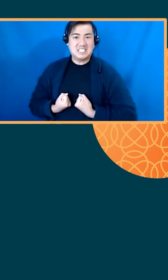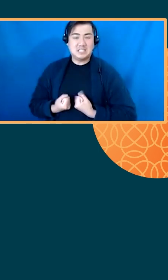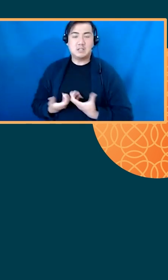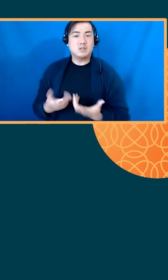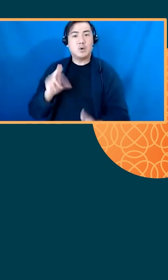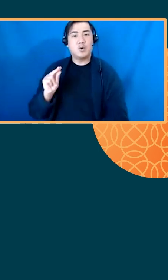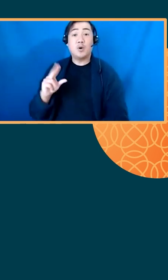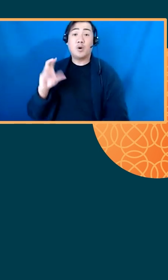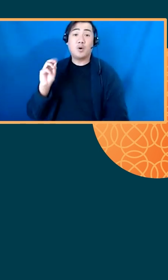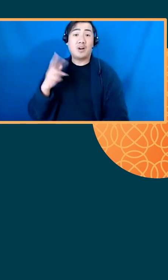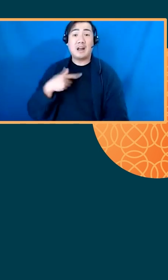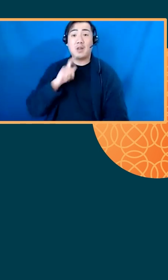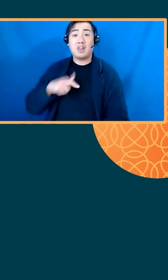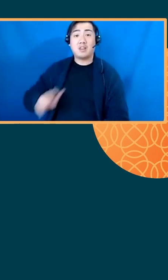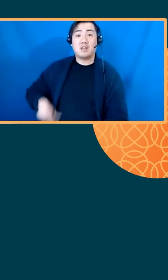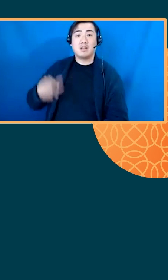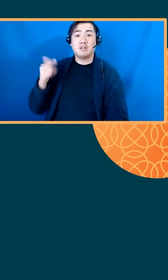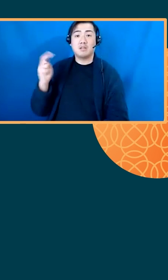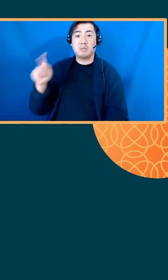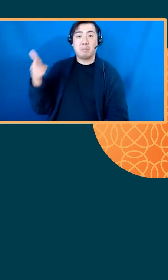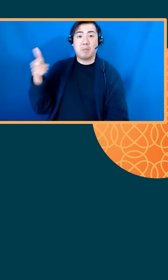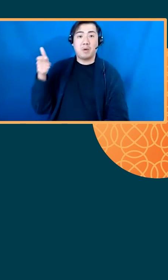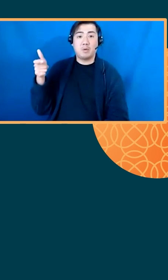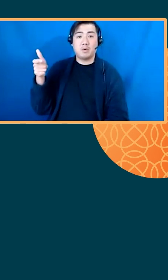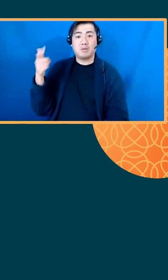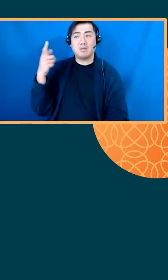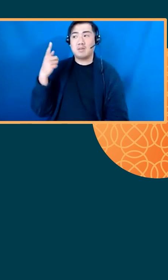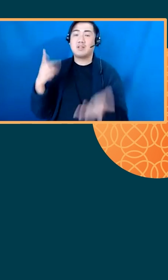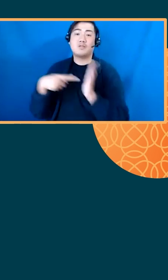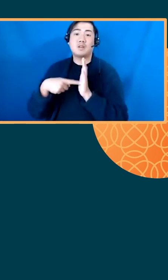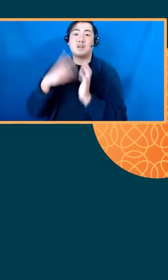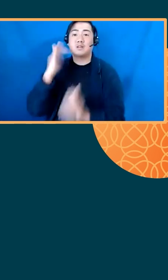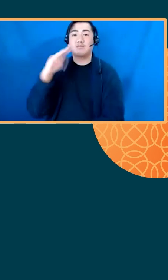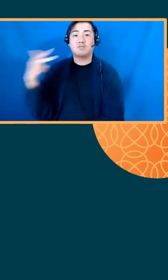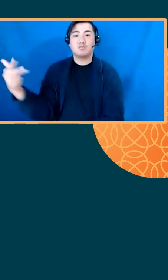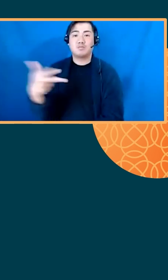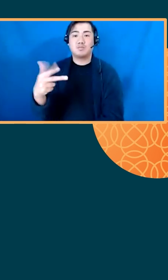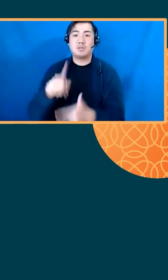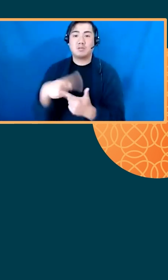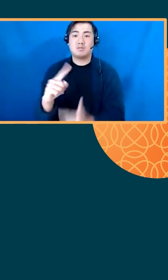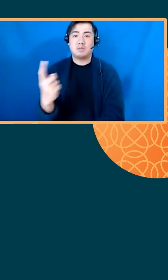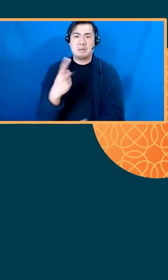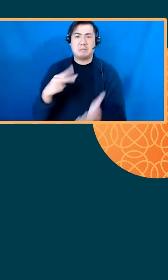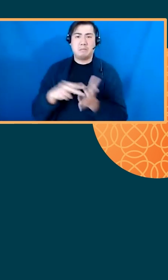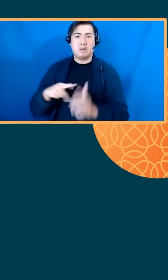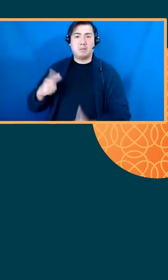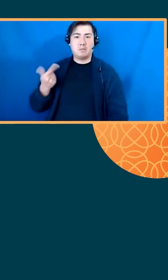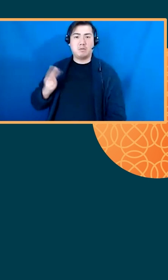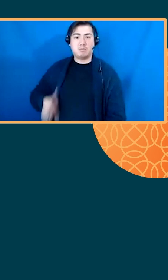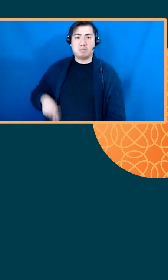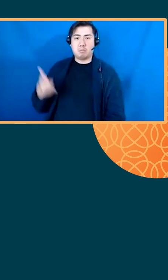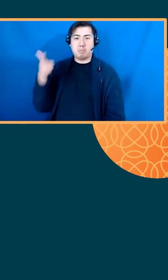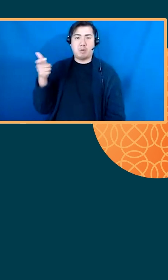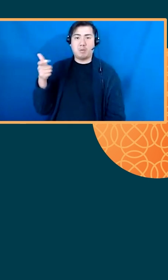gun out and shoot you because you're in my driveway, right? I can go and take all that physical energy that I have and find